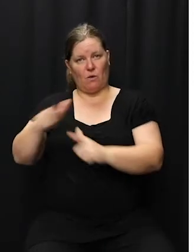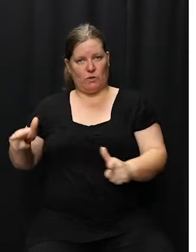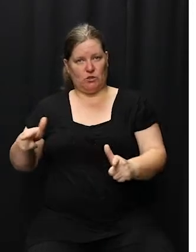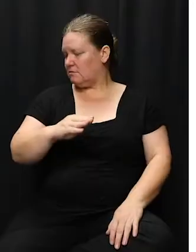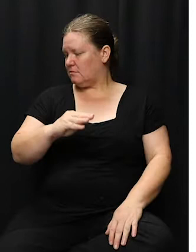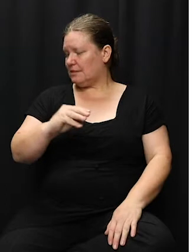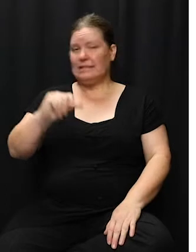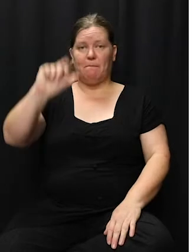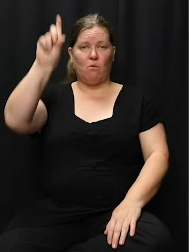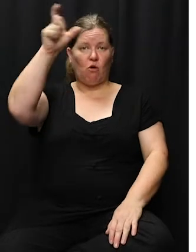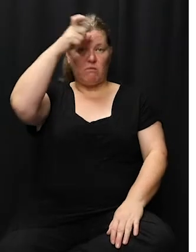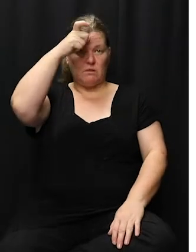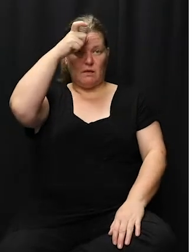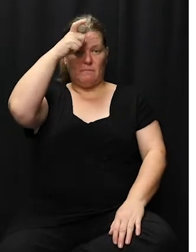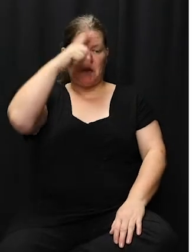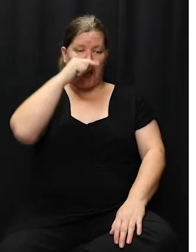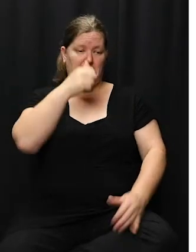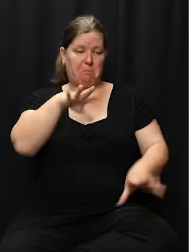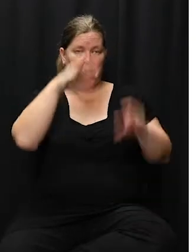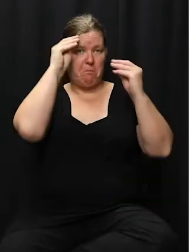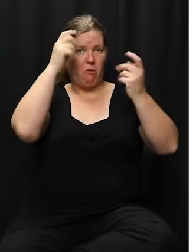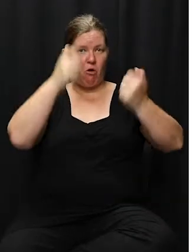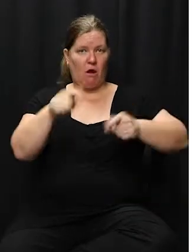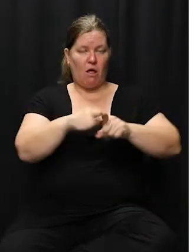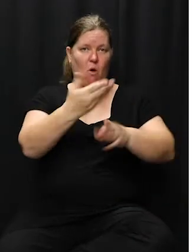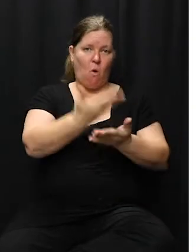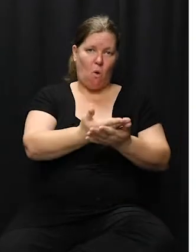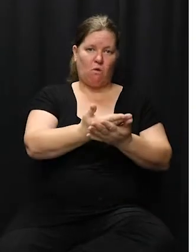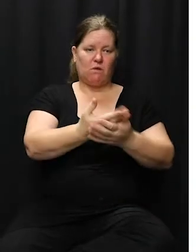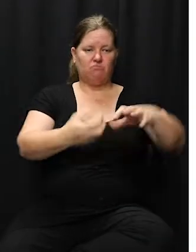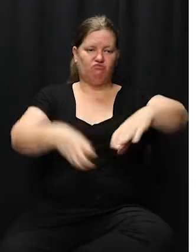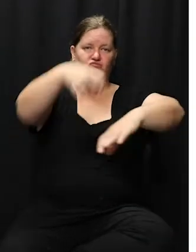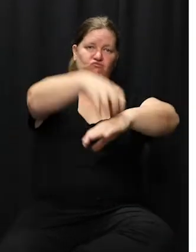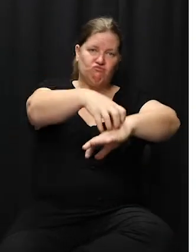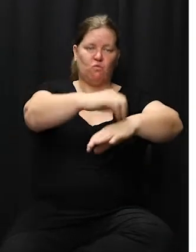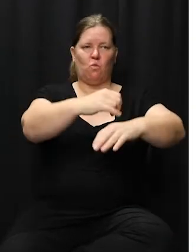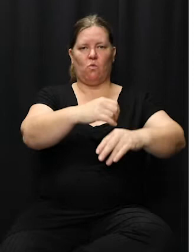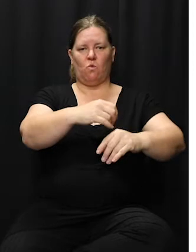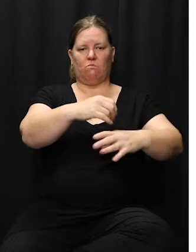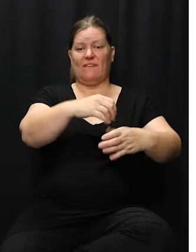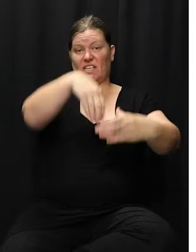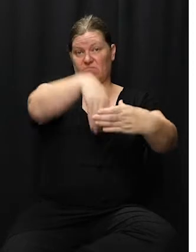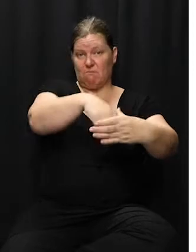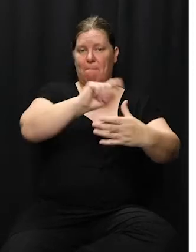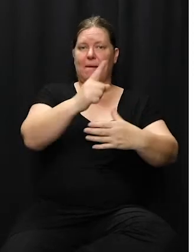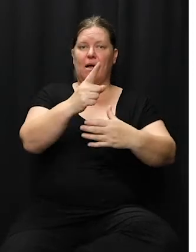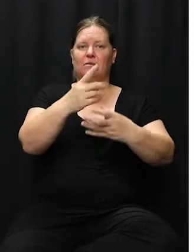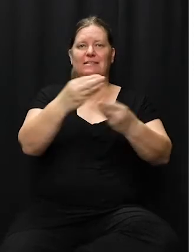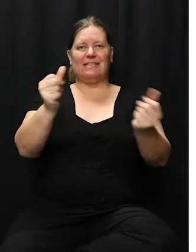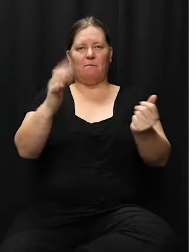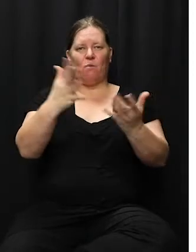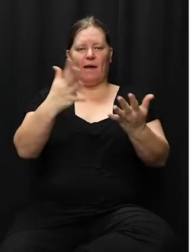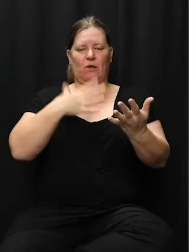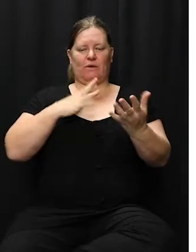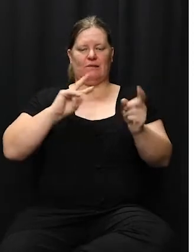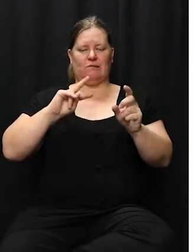languages. You know, they might pick up concepts like in or on early, but some ones